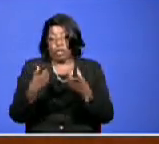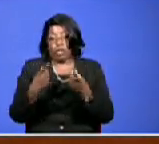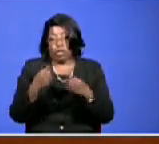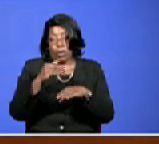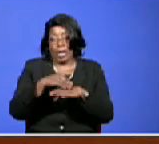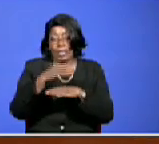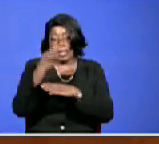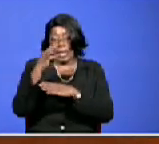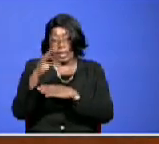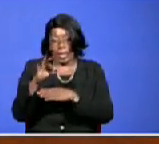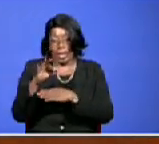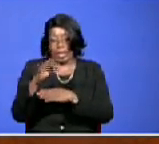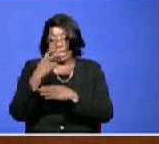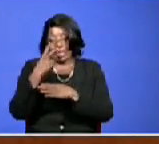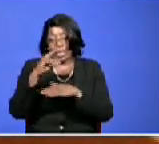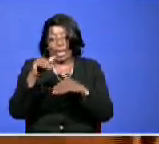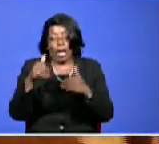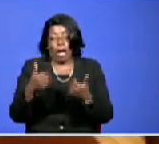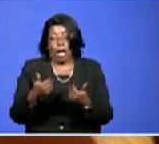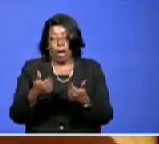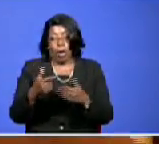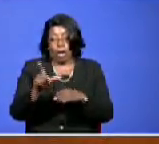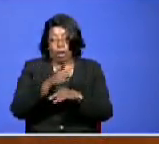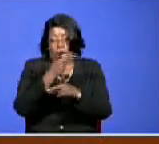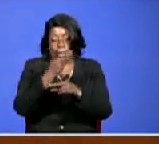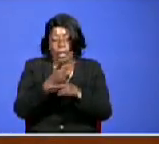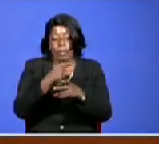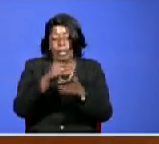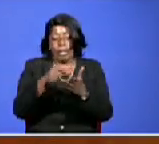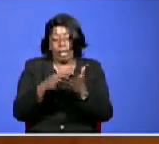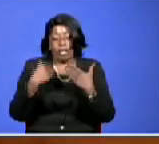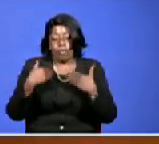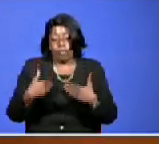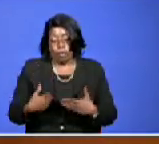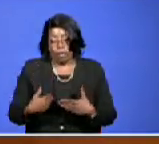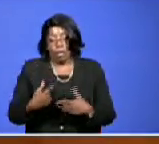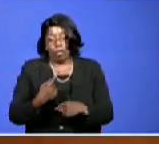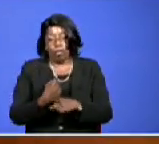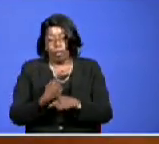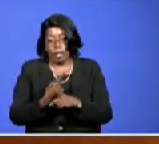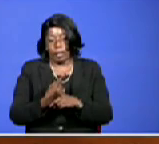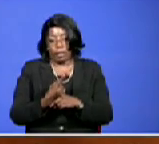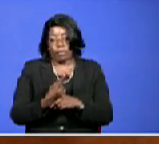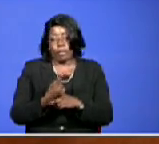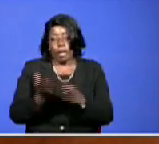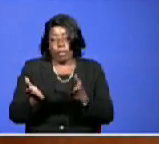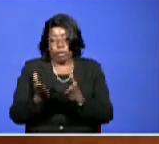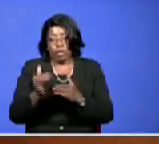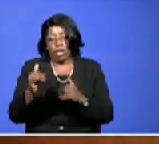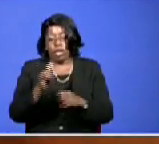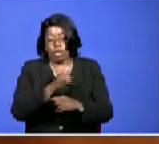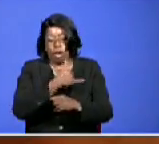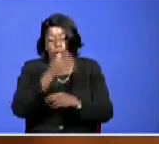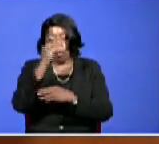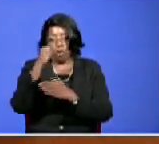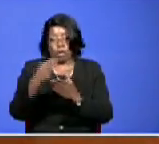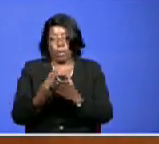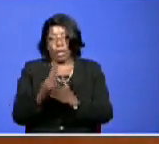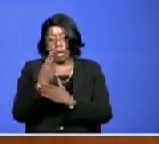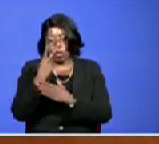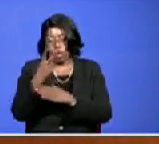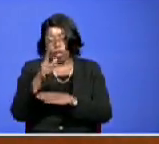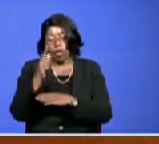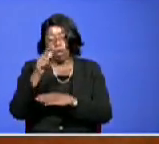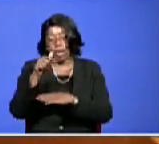age of 99, seeing how long I could keep this body in shape, and hopefully just motivating the younger guys who are coming up to look